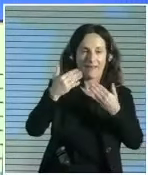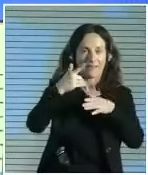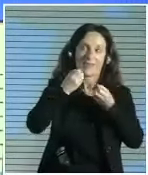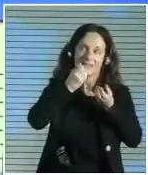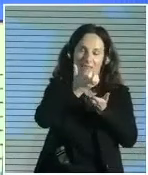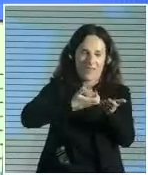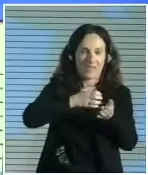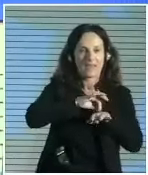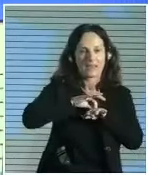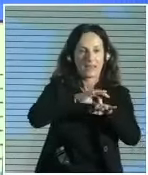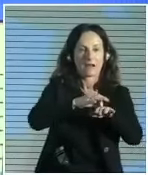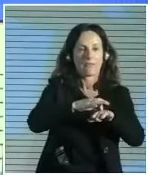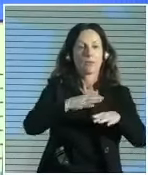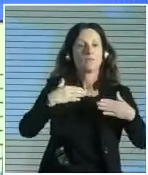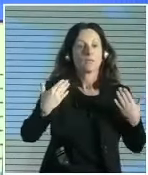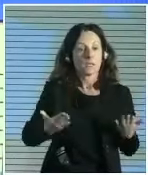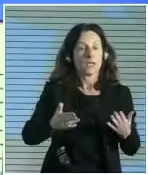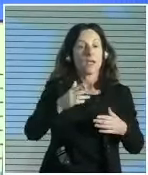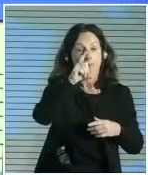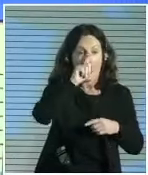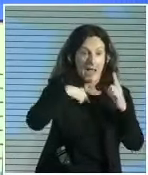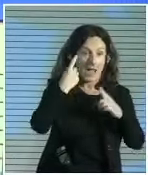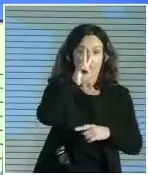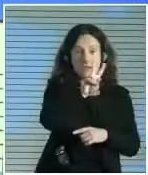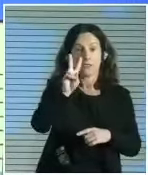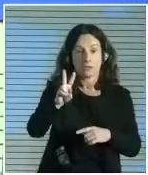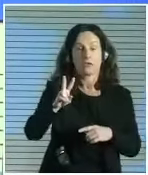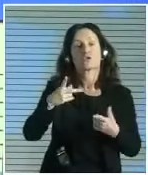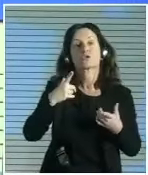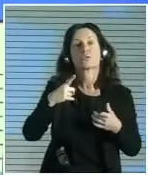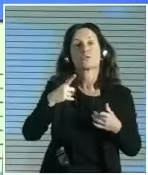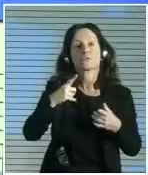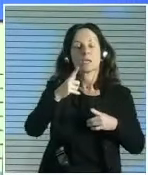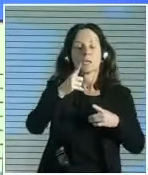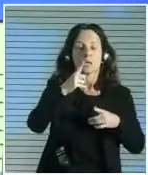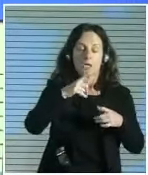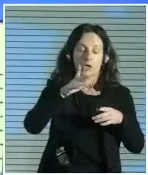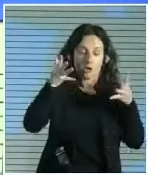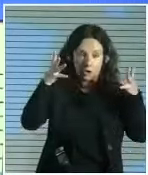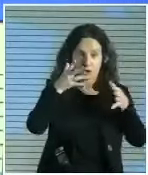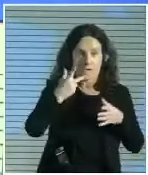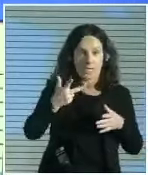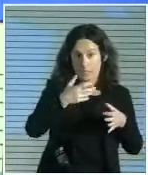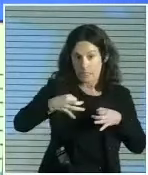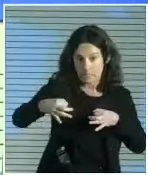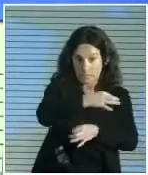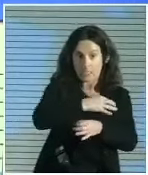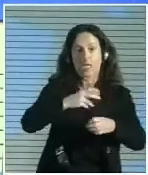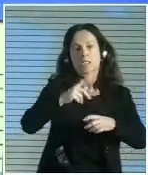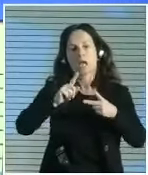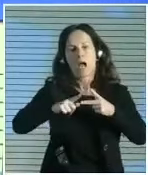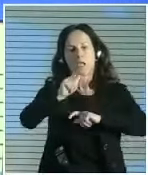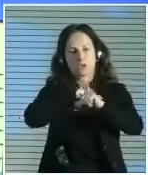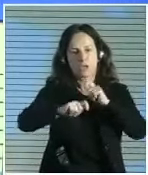Association, and a large number of companies endorsed the Glasgow Declaration, and at the same